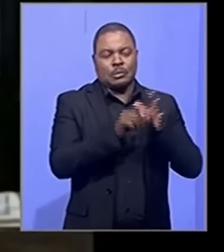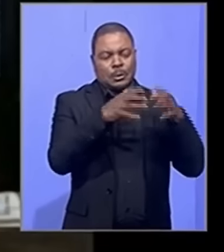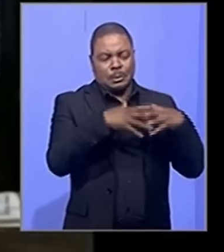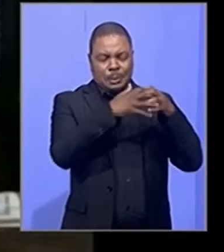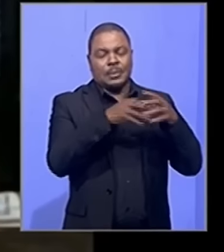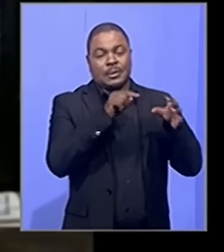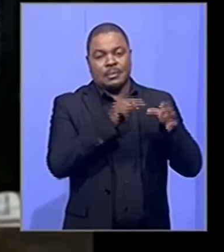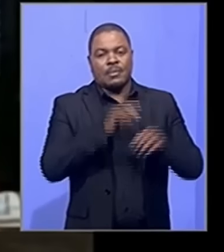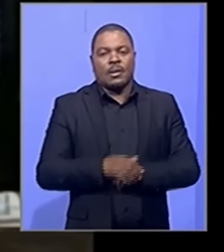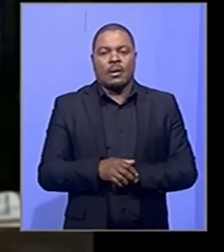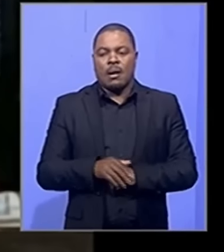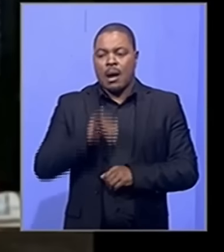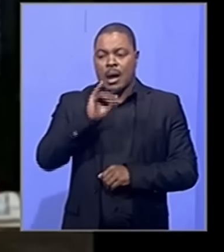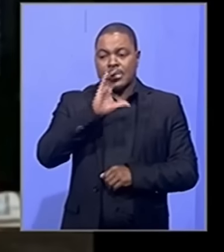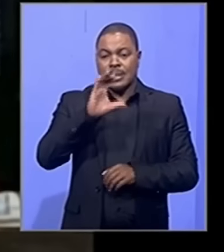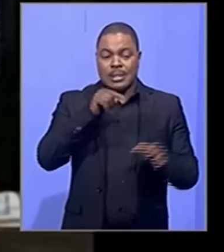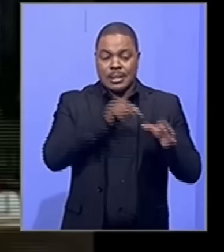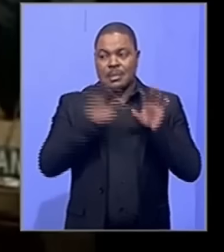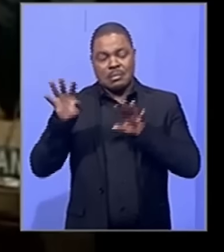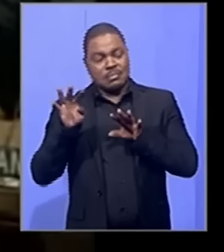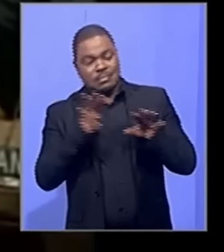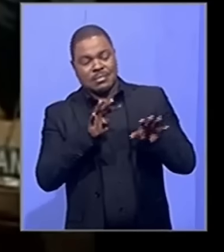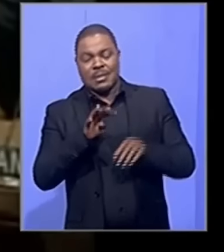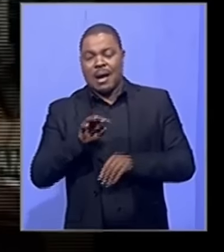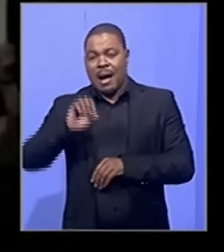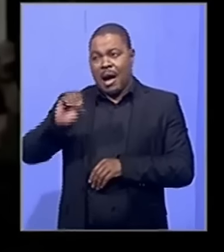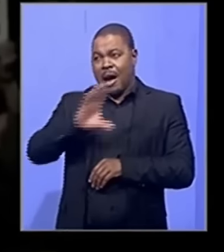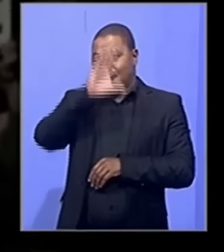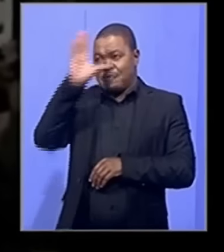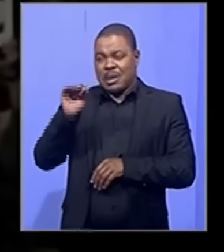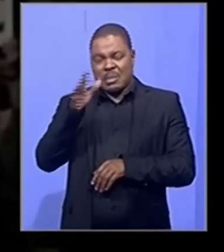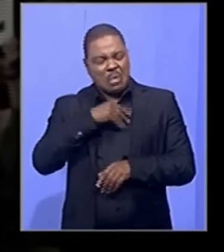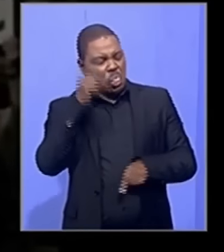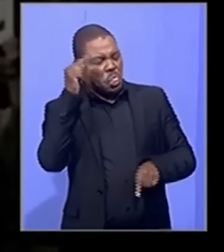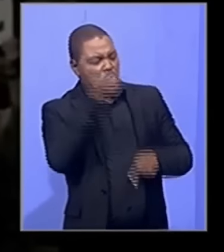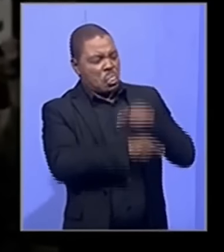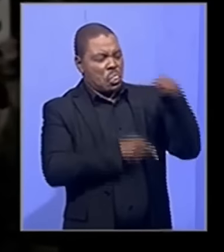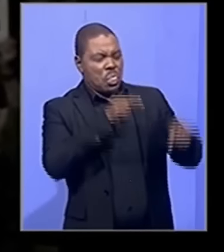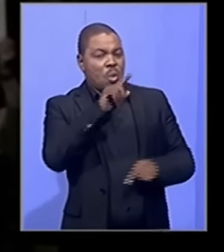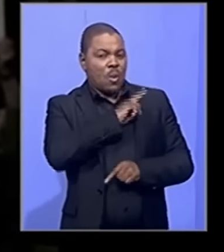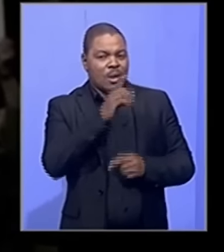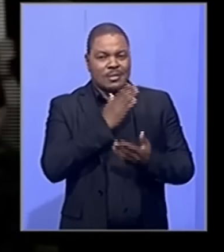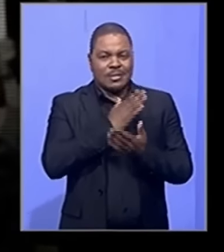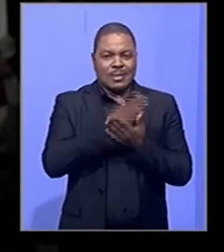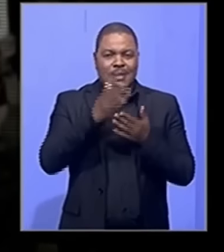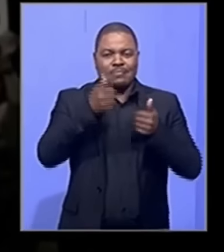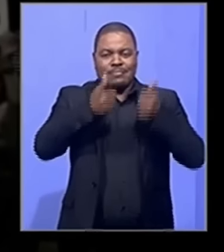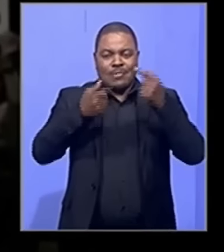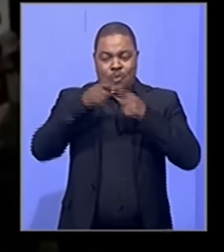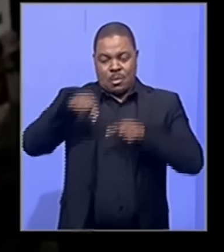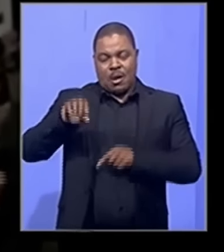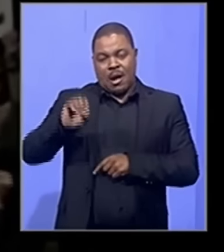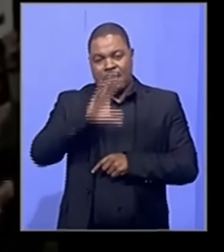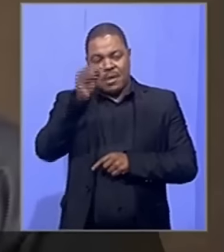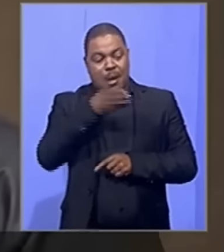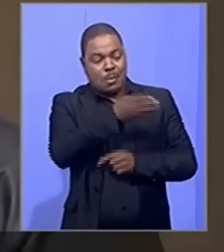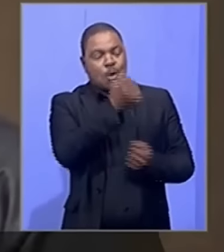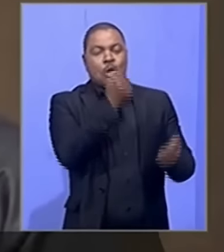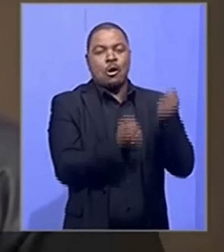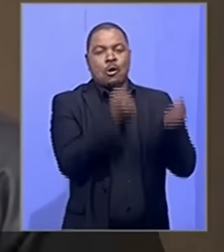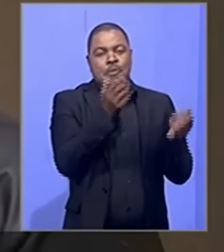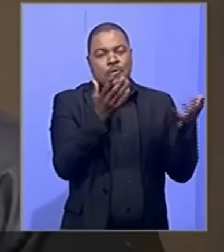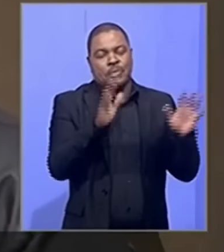that. Empa ICC e se holotso ka bohale kontinenteng ya Afrika mo ba etapele ba mmalwa ba ileng ba tobana le ditlolo tsa molao. I